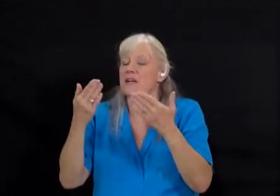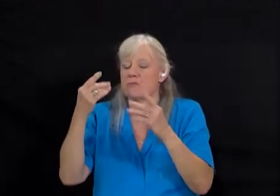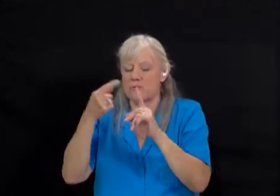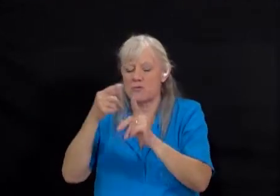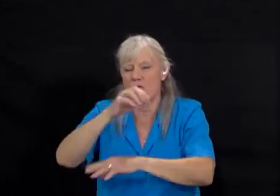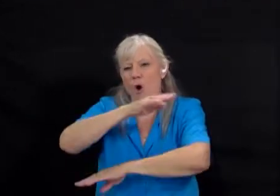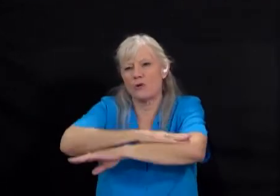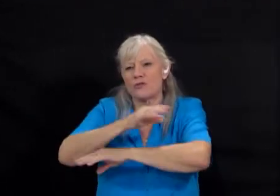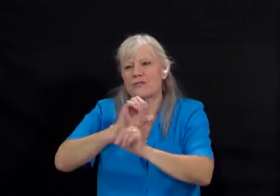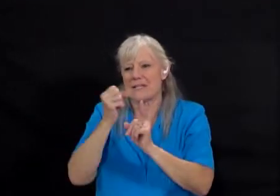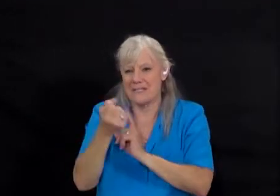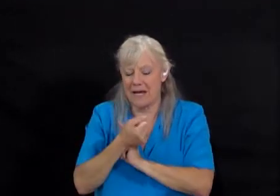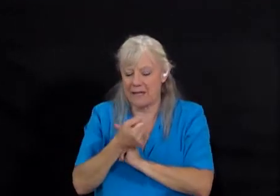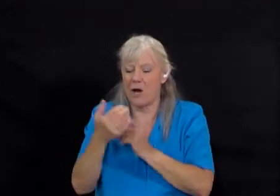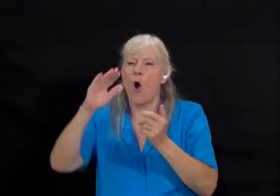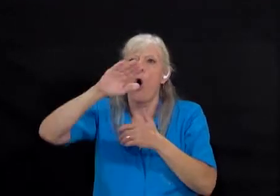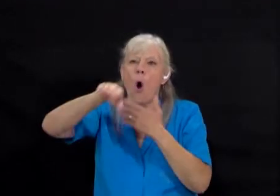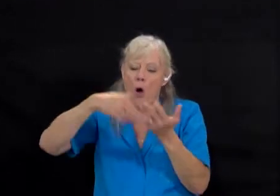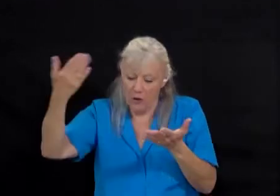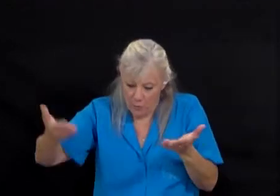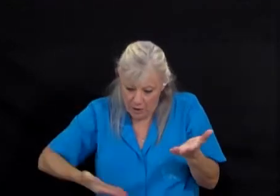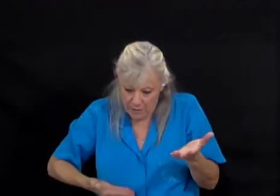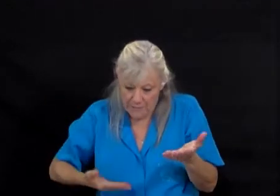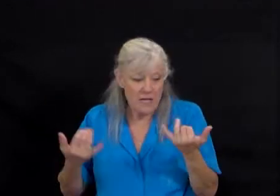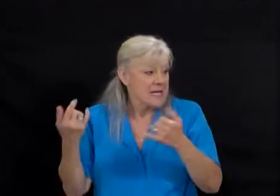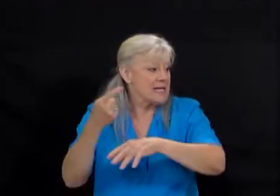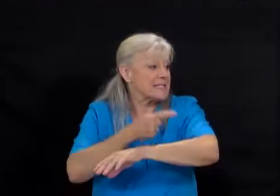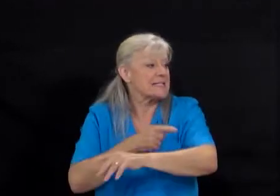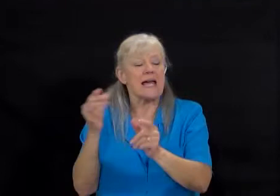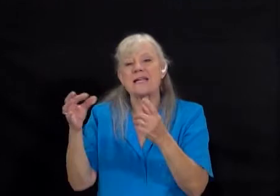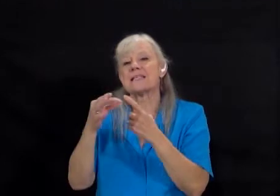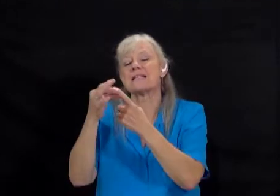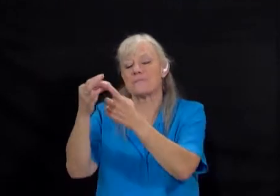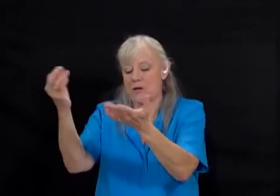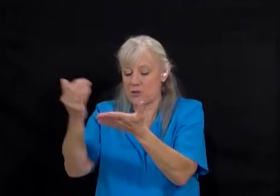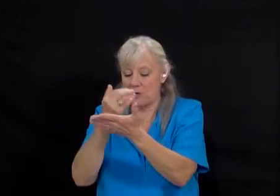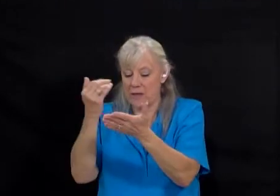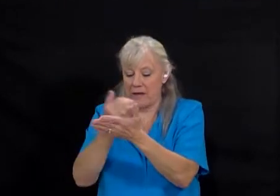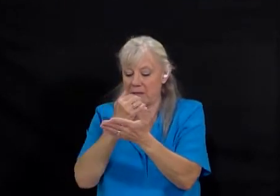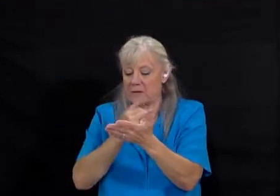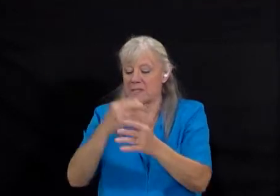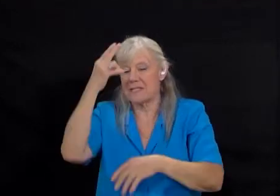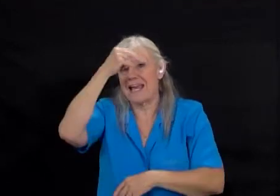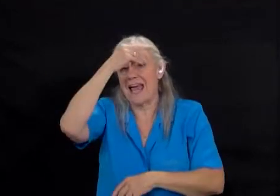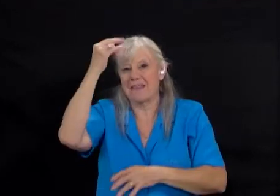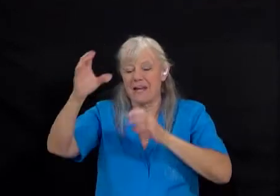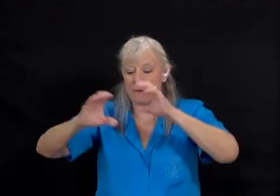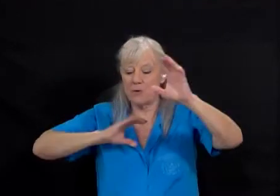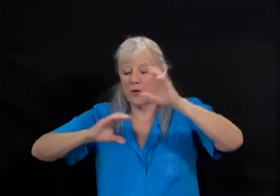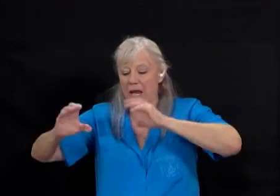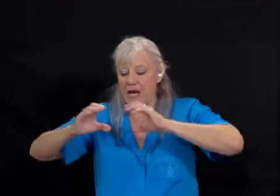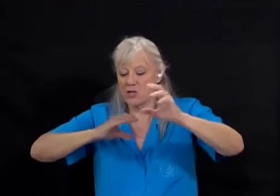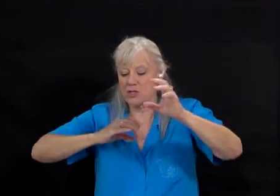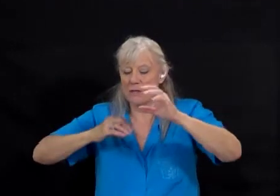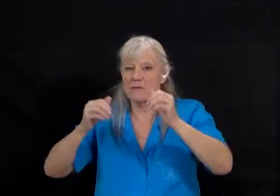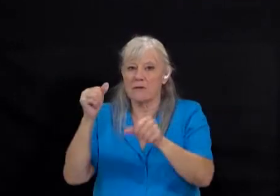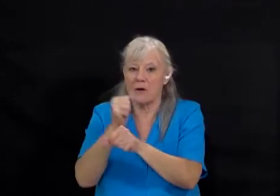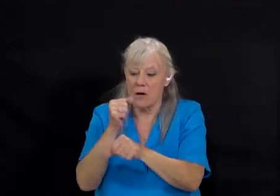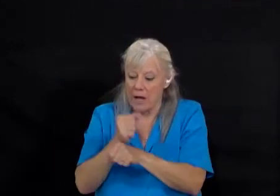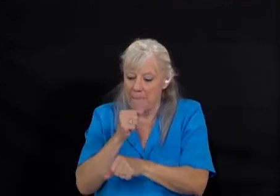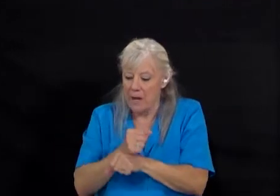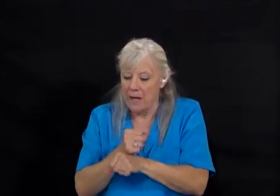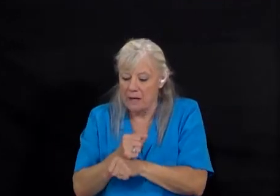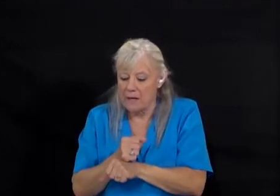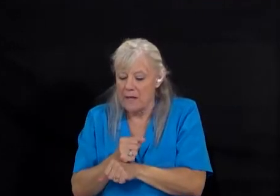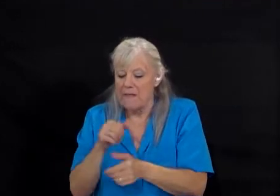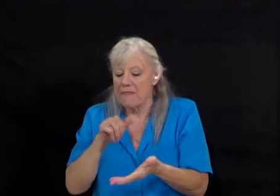are welcome. Today's special collection will be for the Catholic Communication Campaign. The Catholic Communication